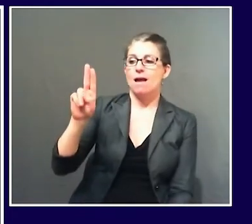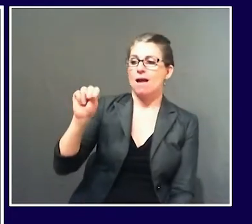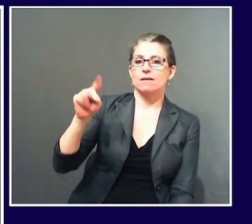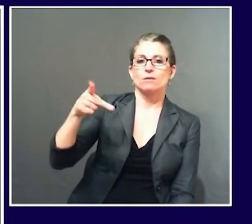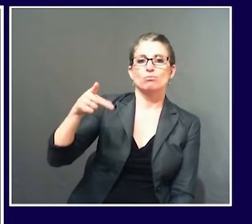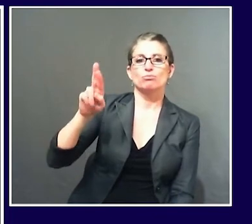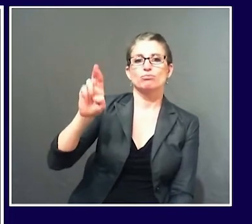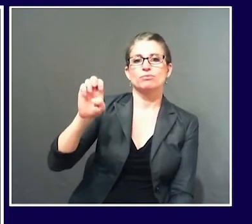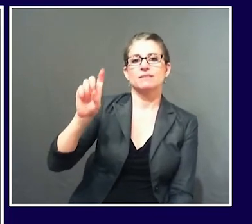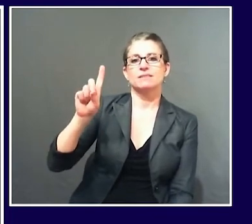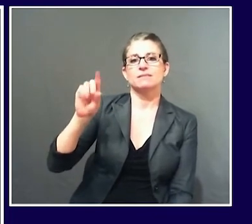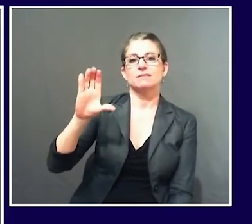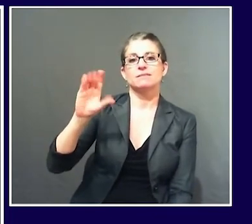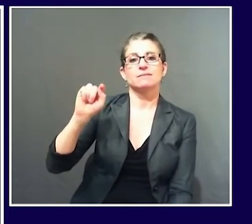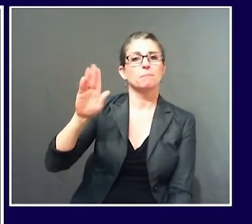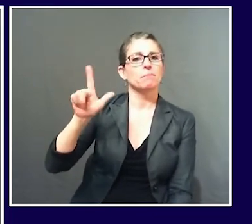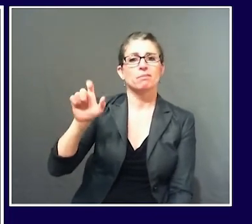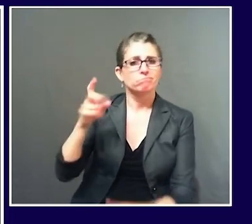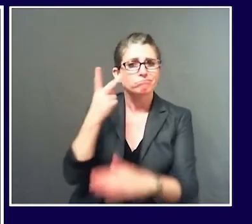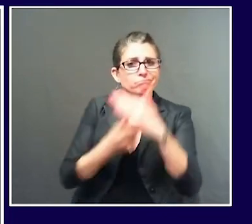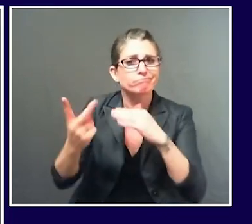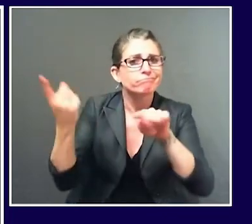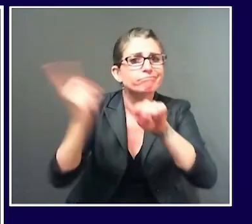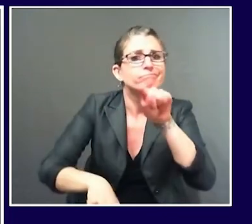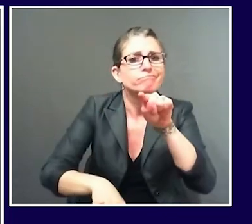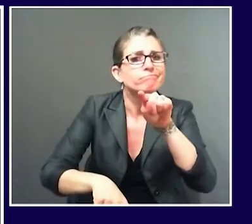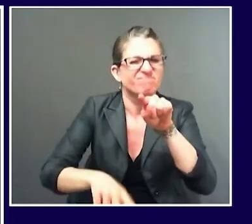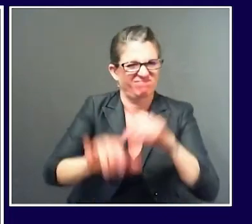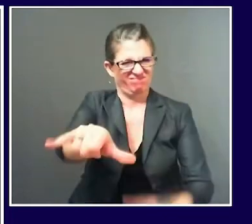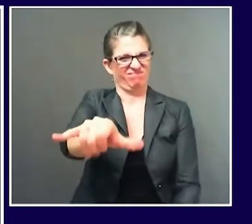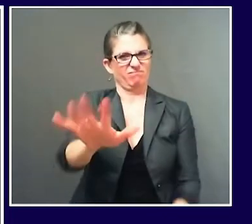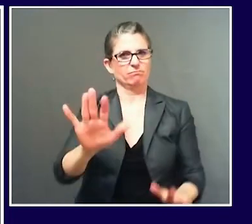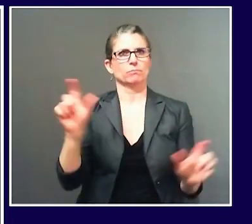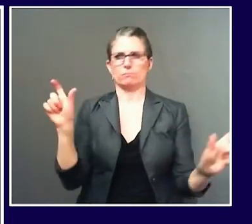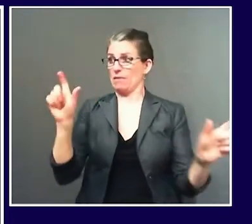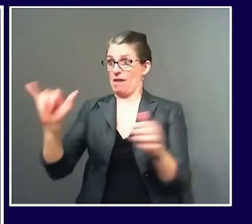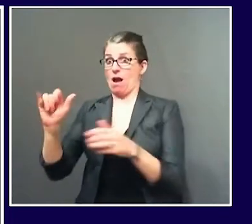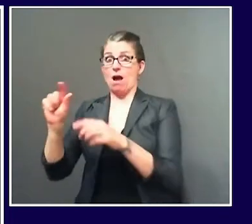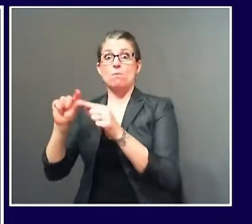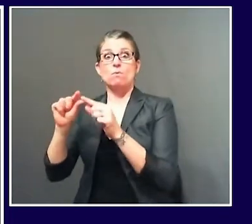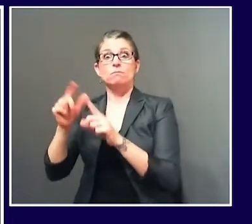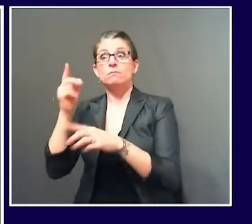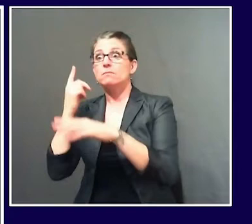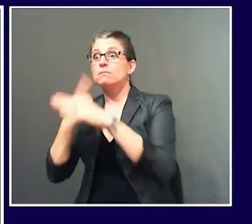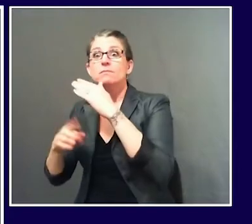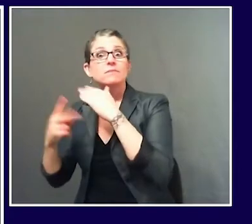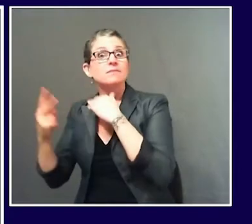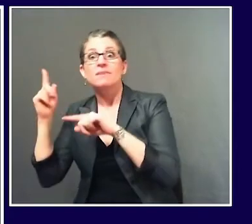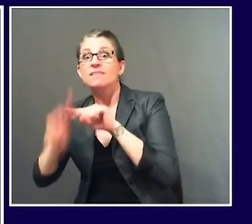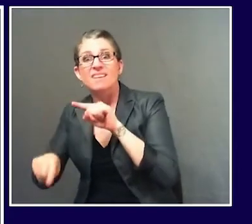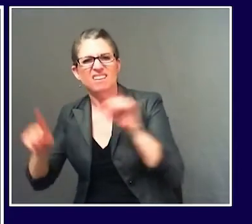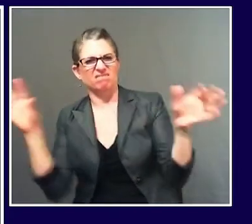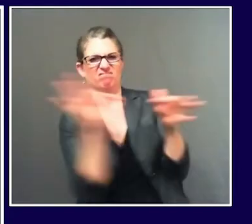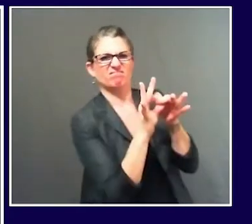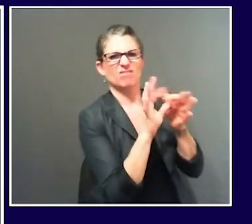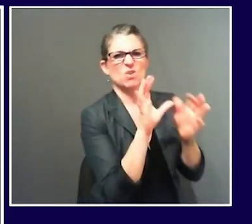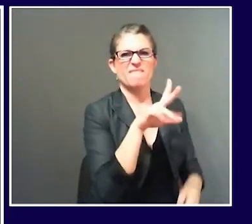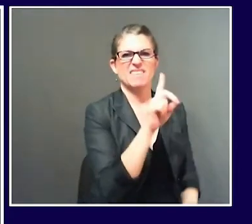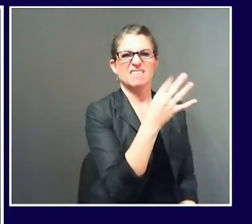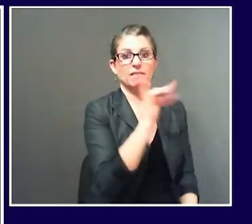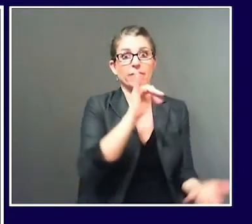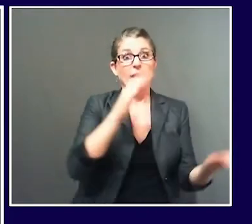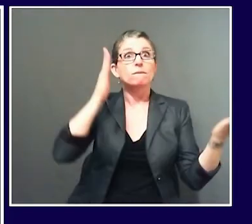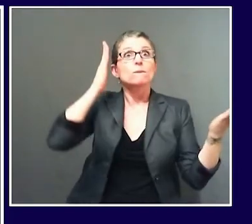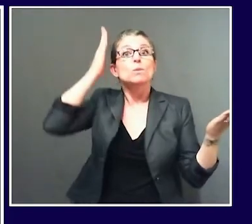What does that tell us about the next outbreaks that we might face? Because now, a situation of